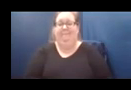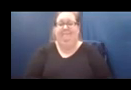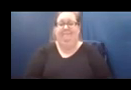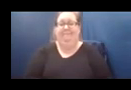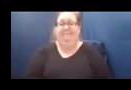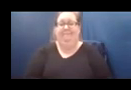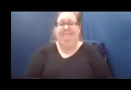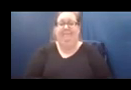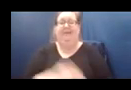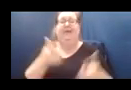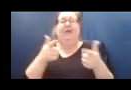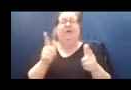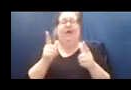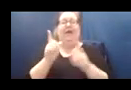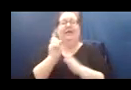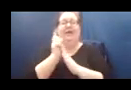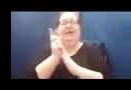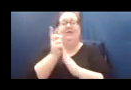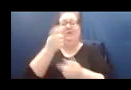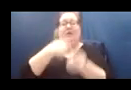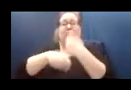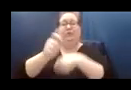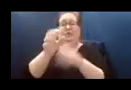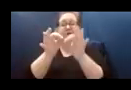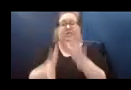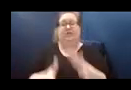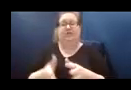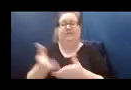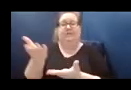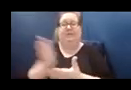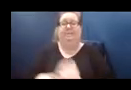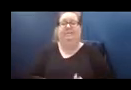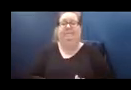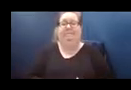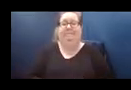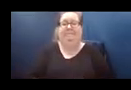you. Let's take a moment to switch translators. Sure.